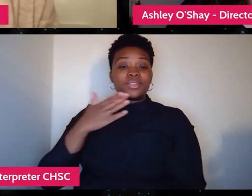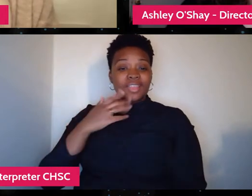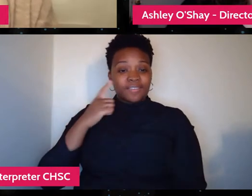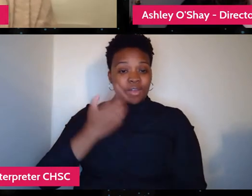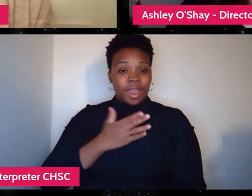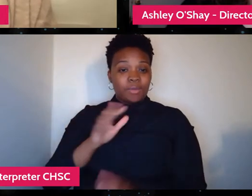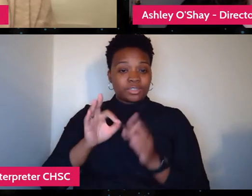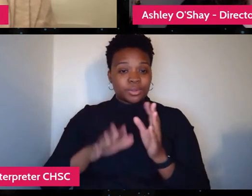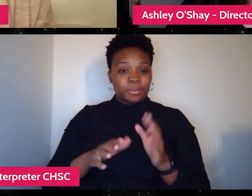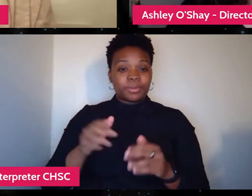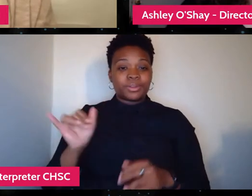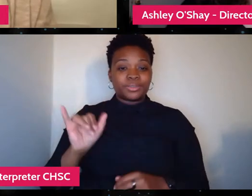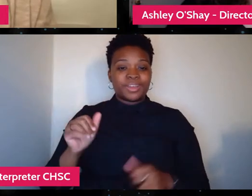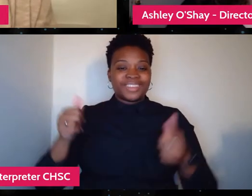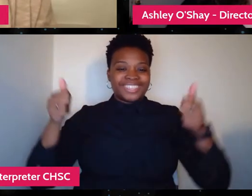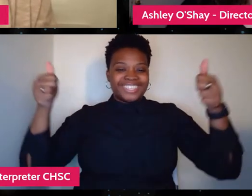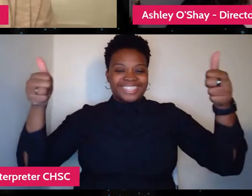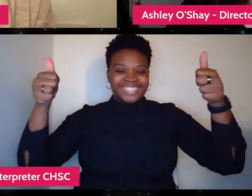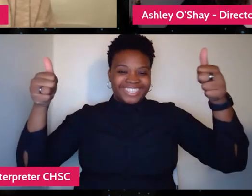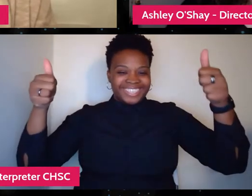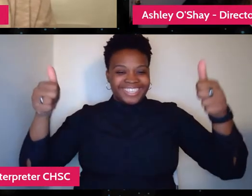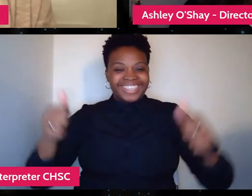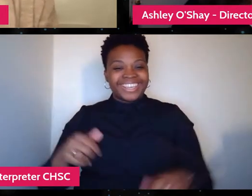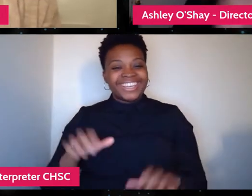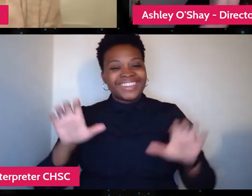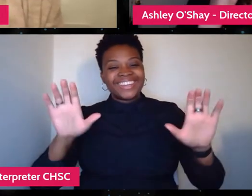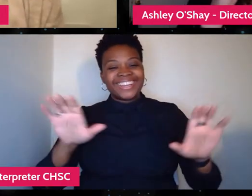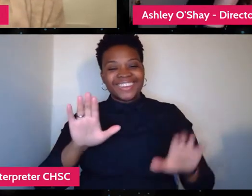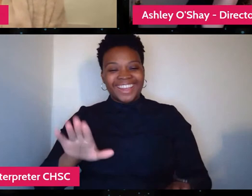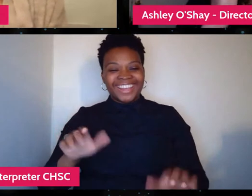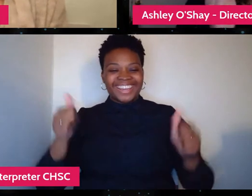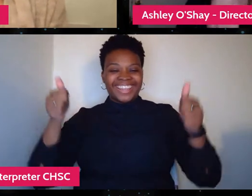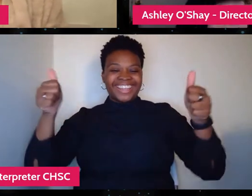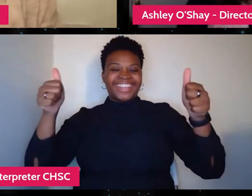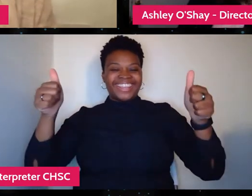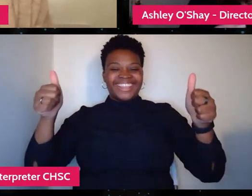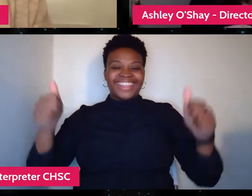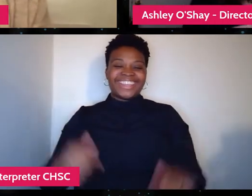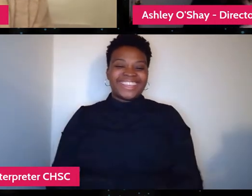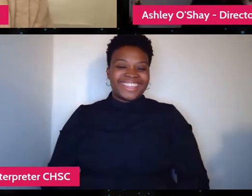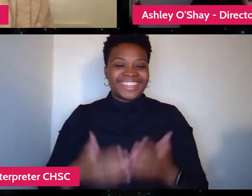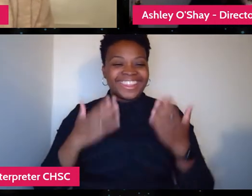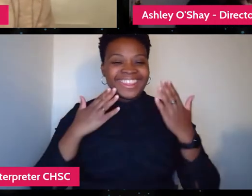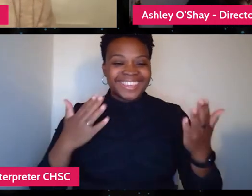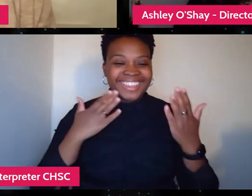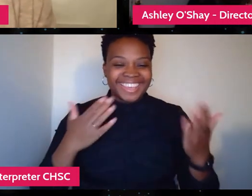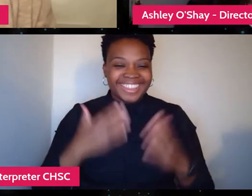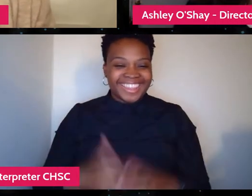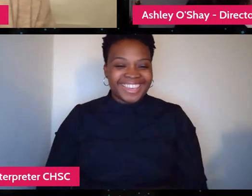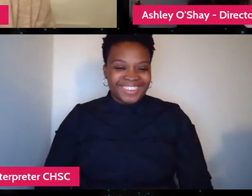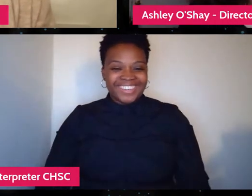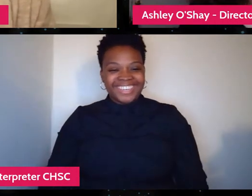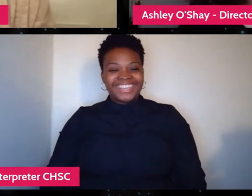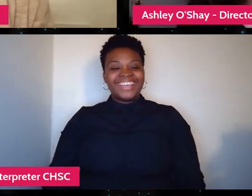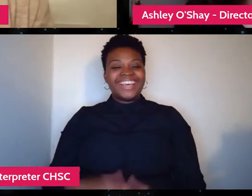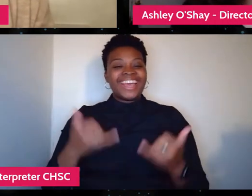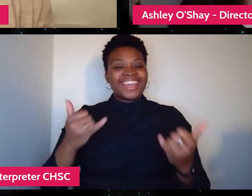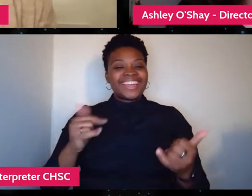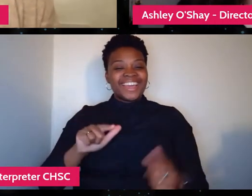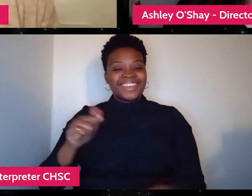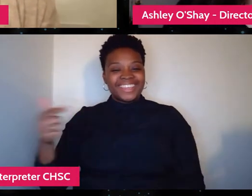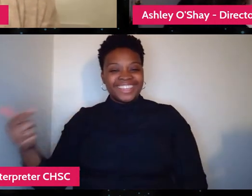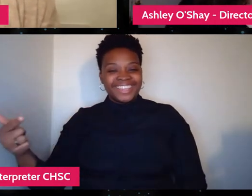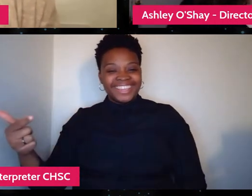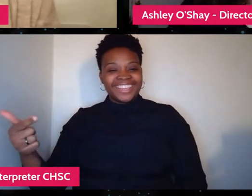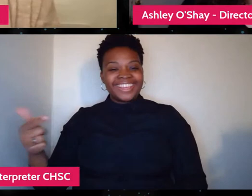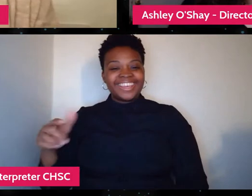well. Yes, you did great. And now I'm going to hand things back over